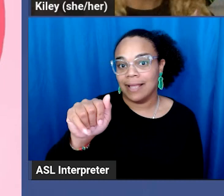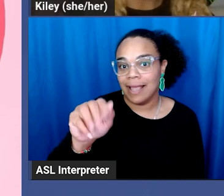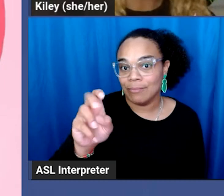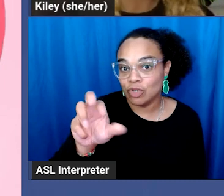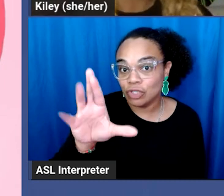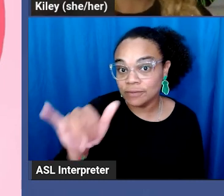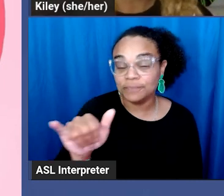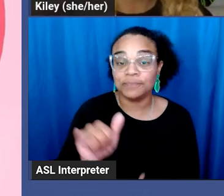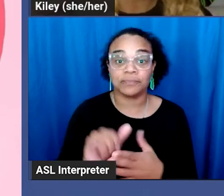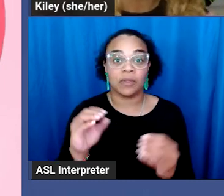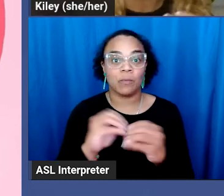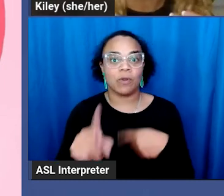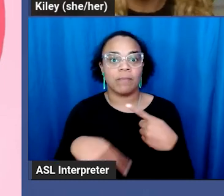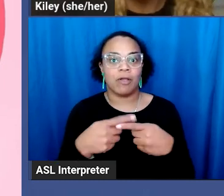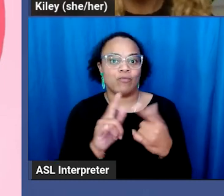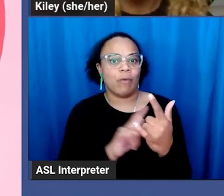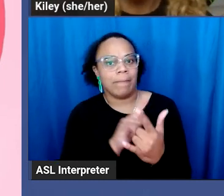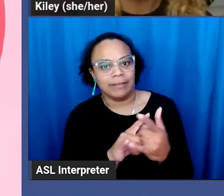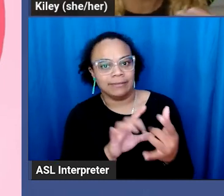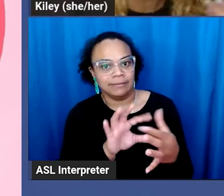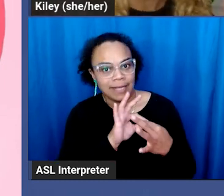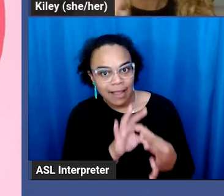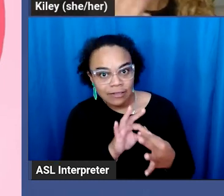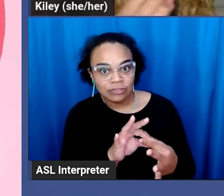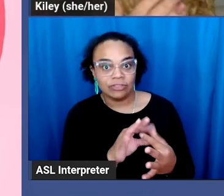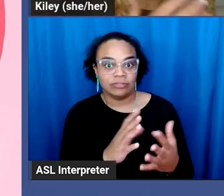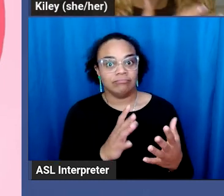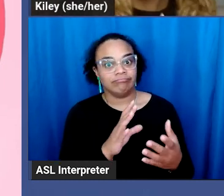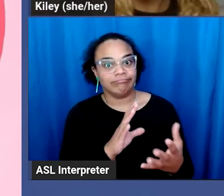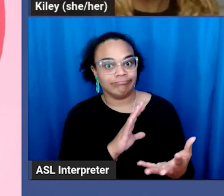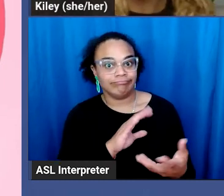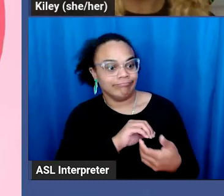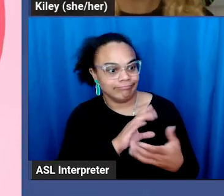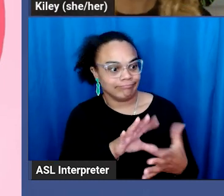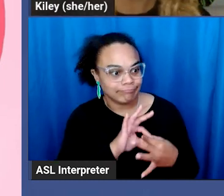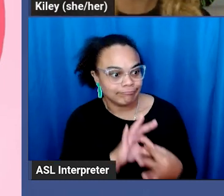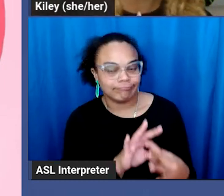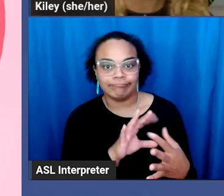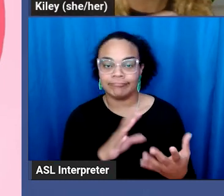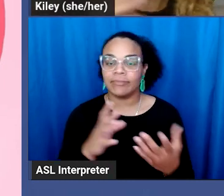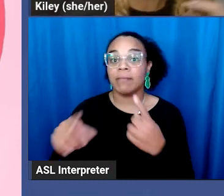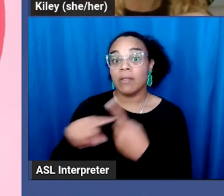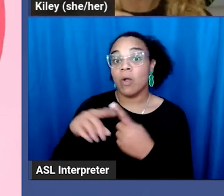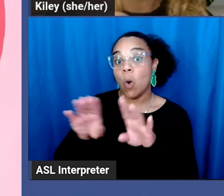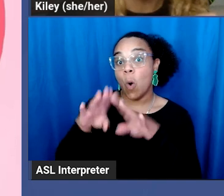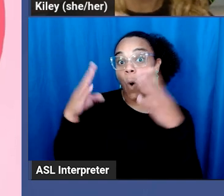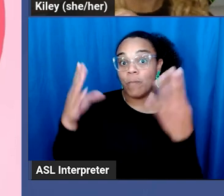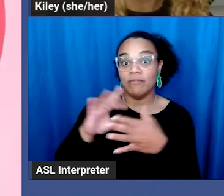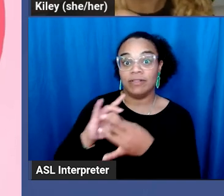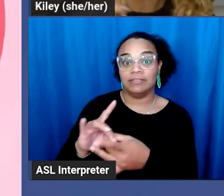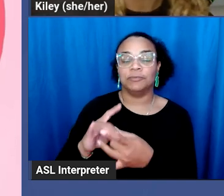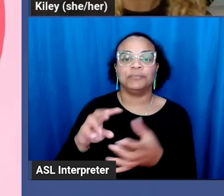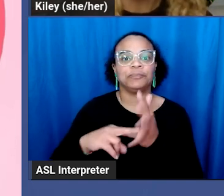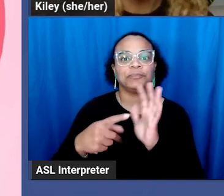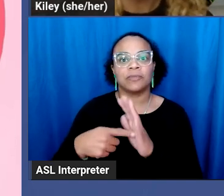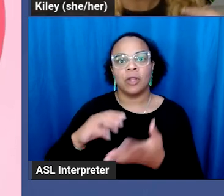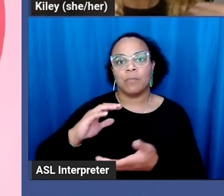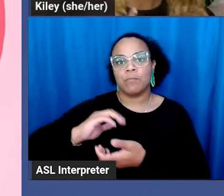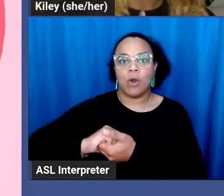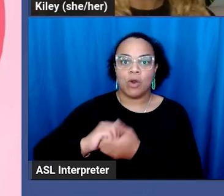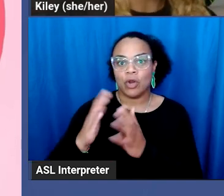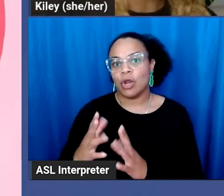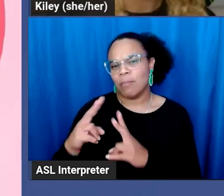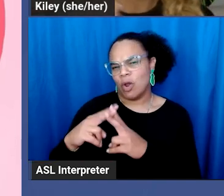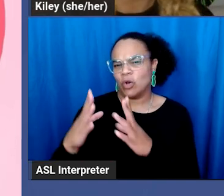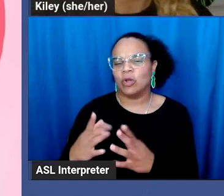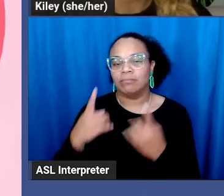about romantic connections and relationships. Then there's open relationships, which is sort of like where partners agree to